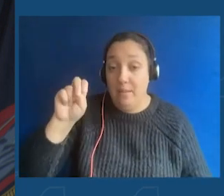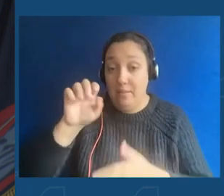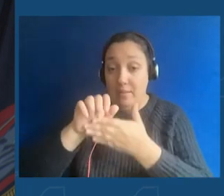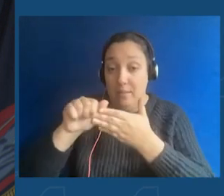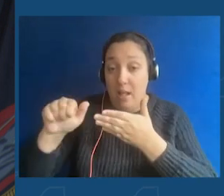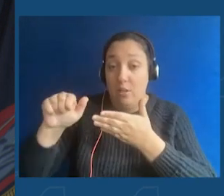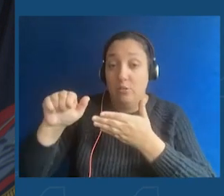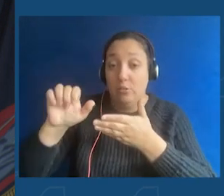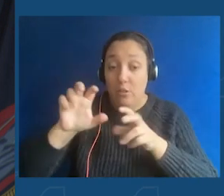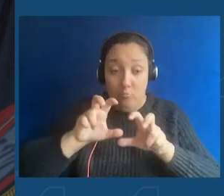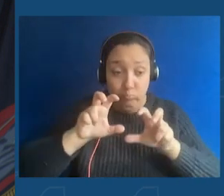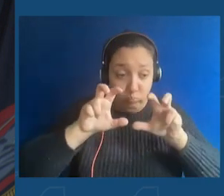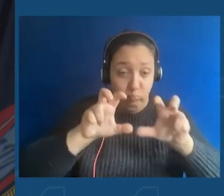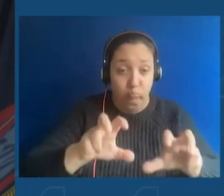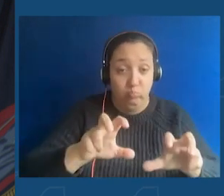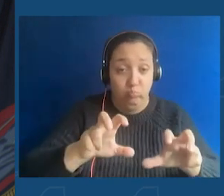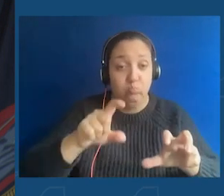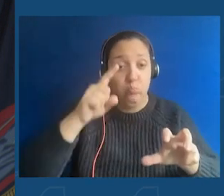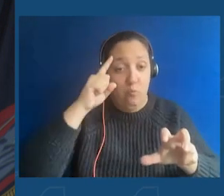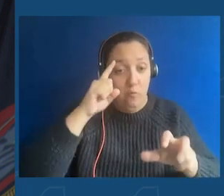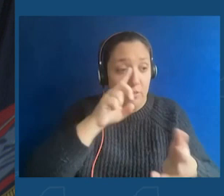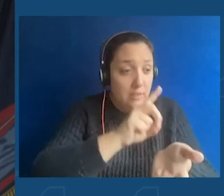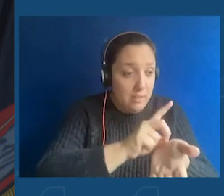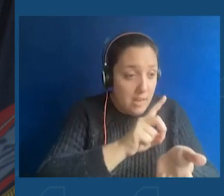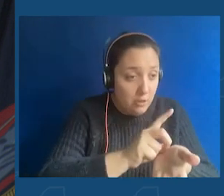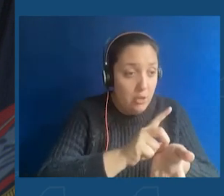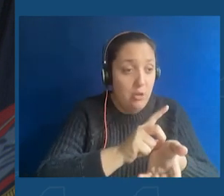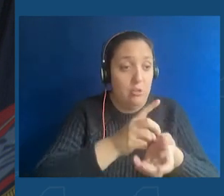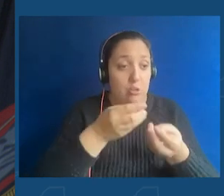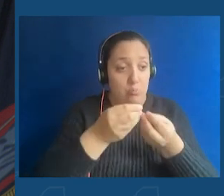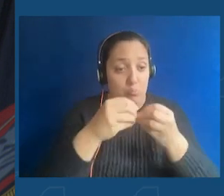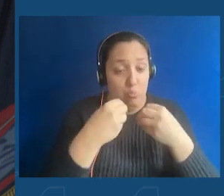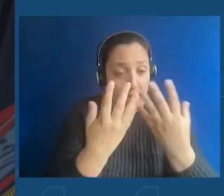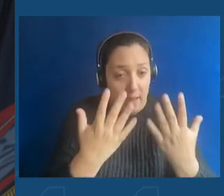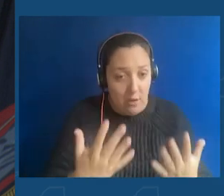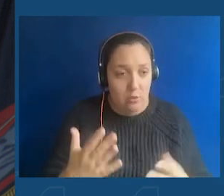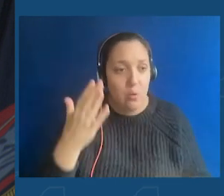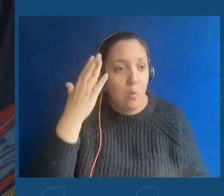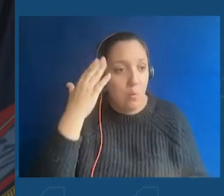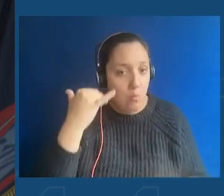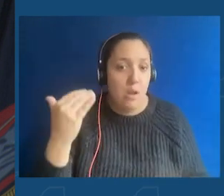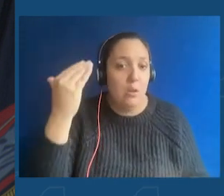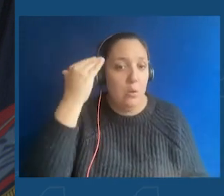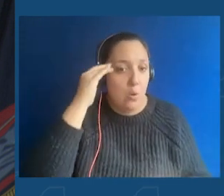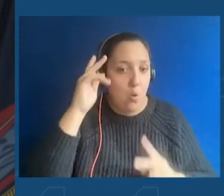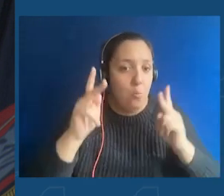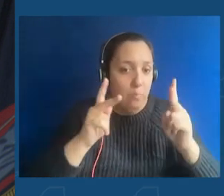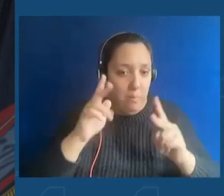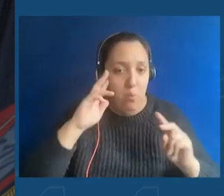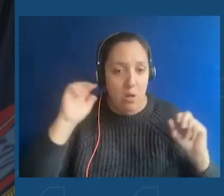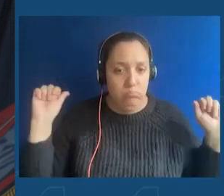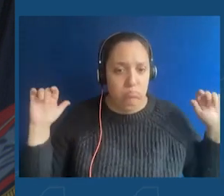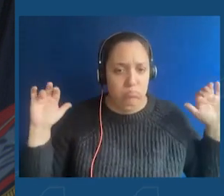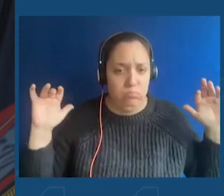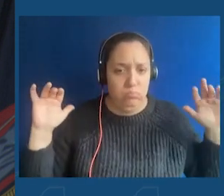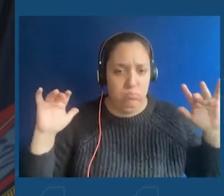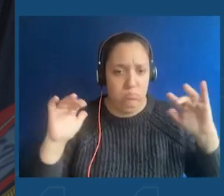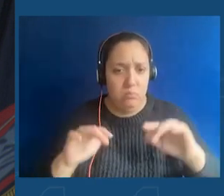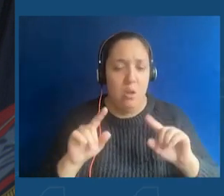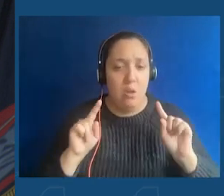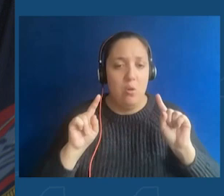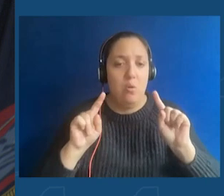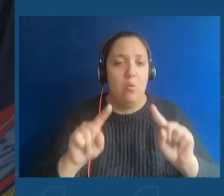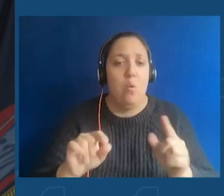providers, knowing that there'd be a lot more demand, people coming to New York as a safe haven. Making sure that